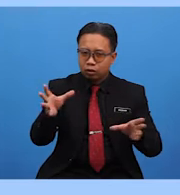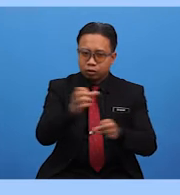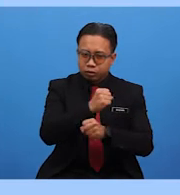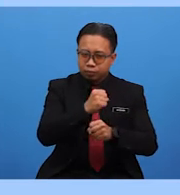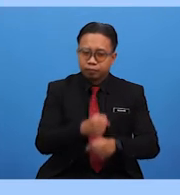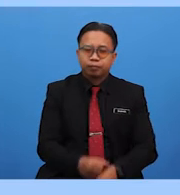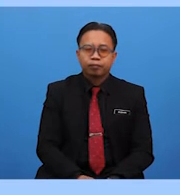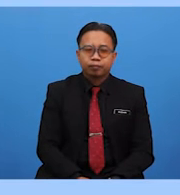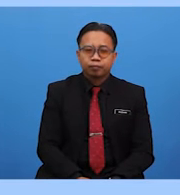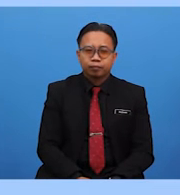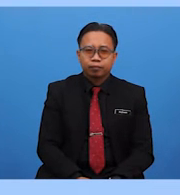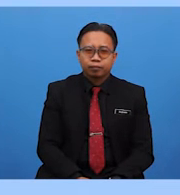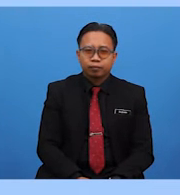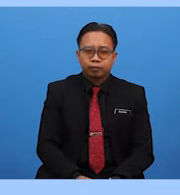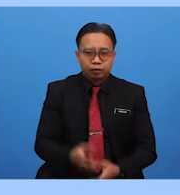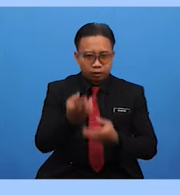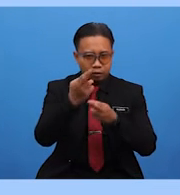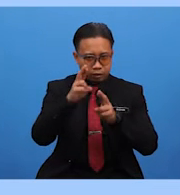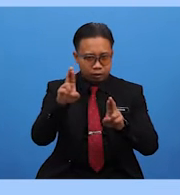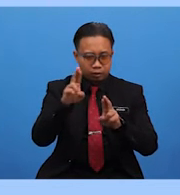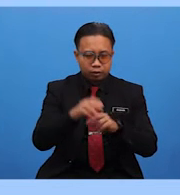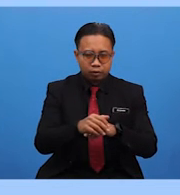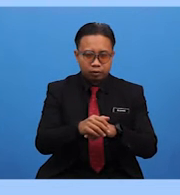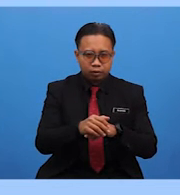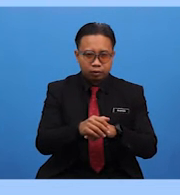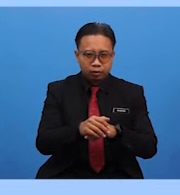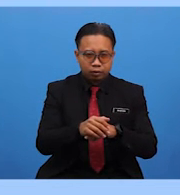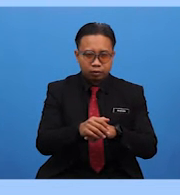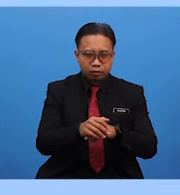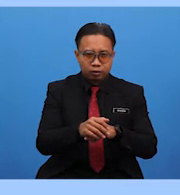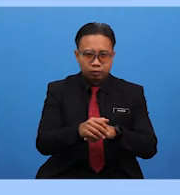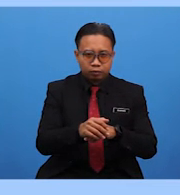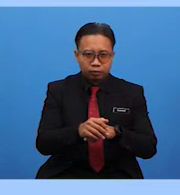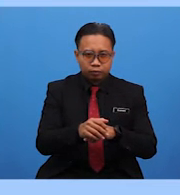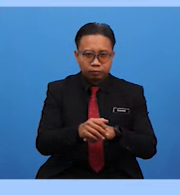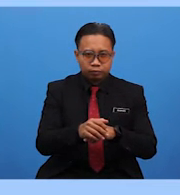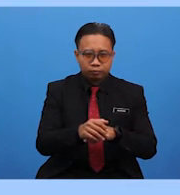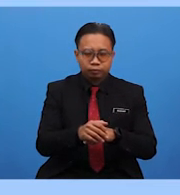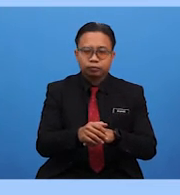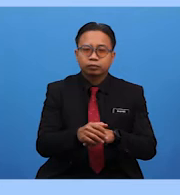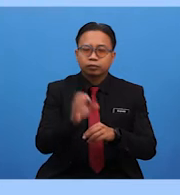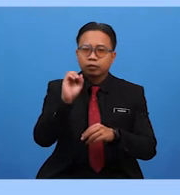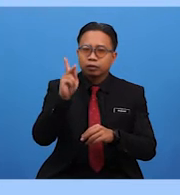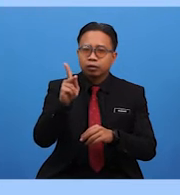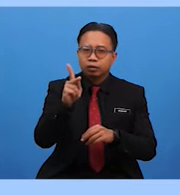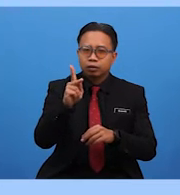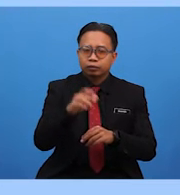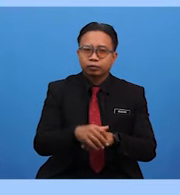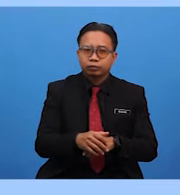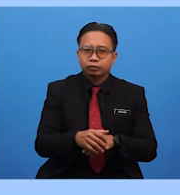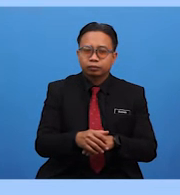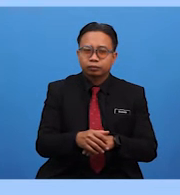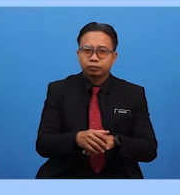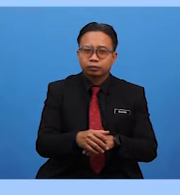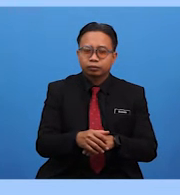task. Are you ready? Get set, go! Okay, boys and girls, time's